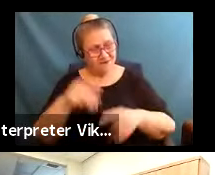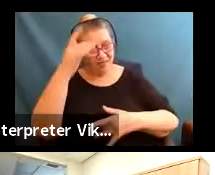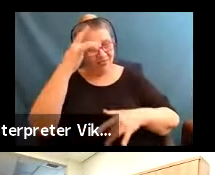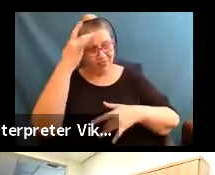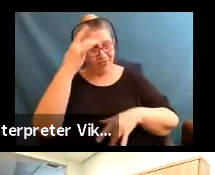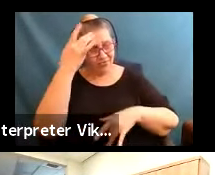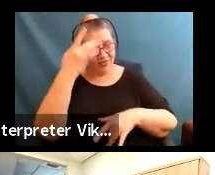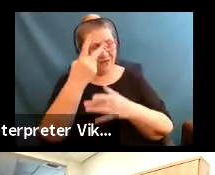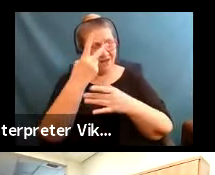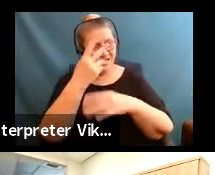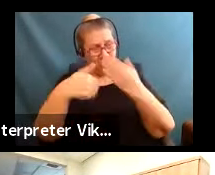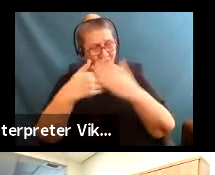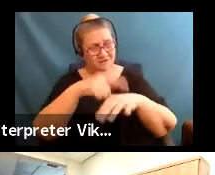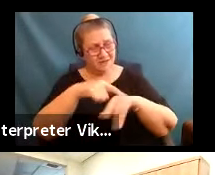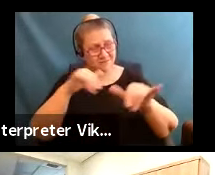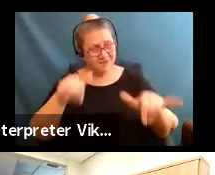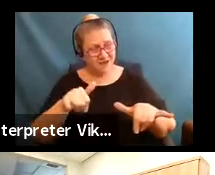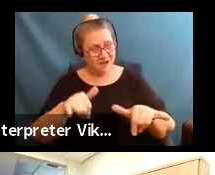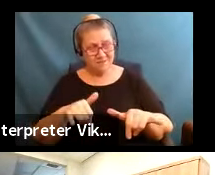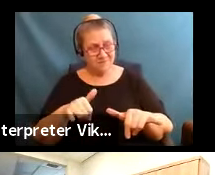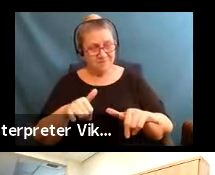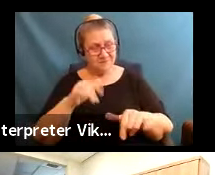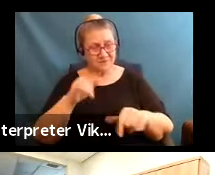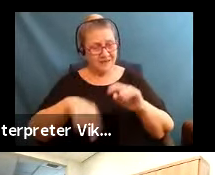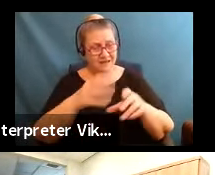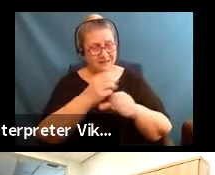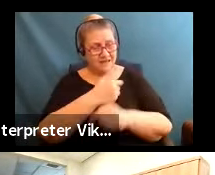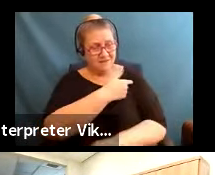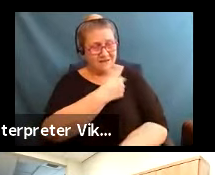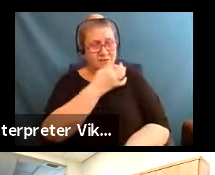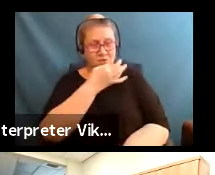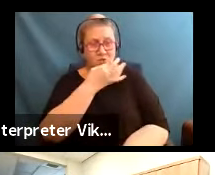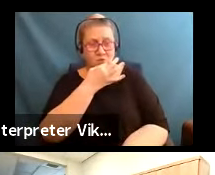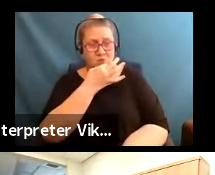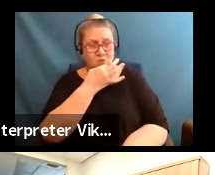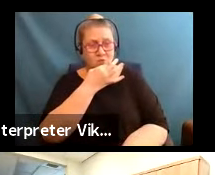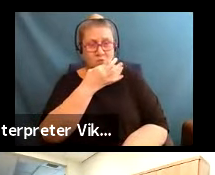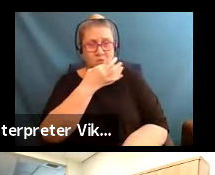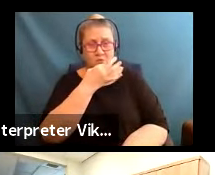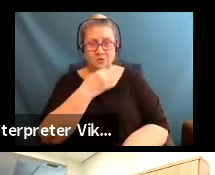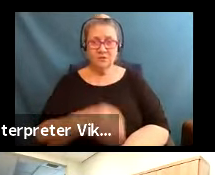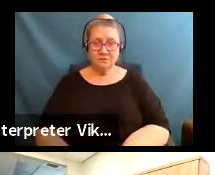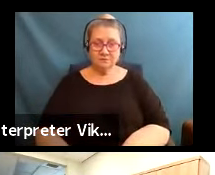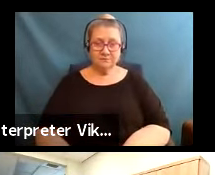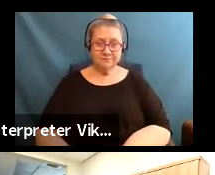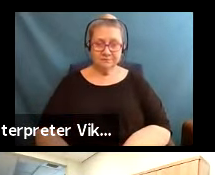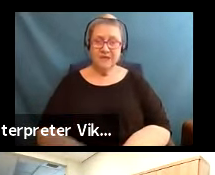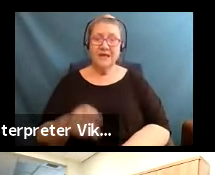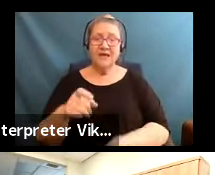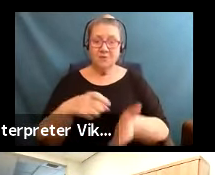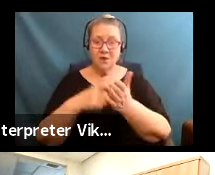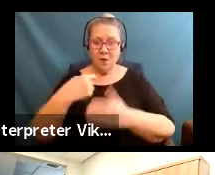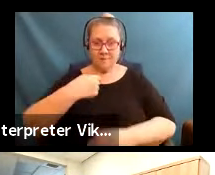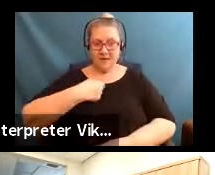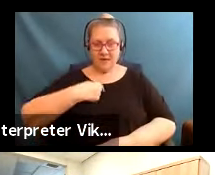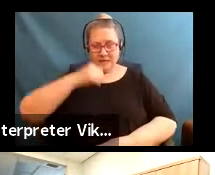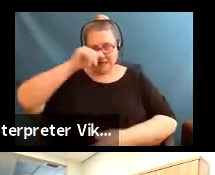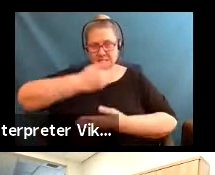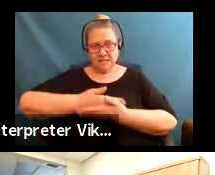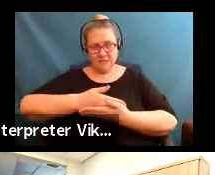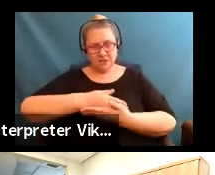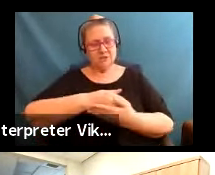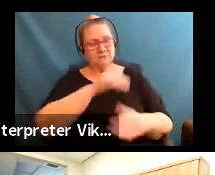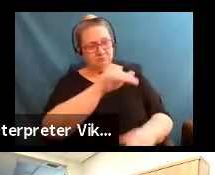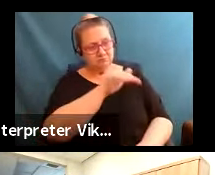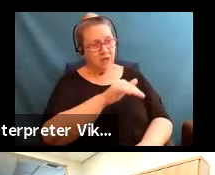his vaccine within the next week. But it took him having a son who's a geriatrician who to tell him what he needed to